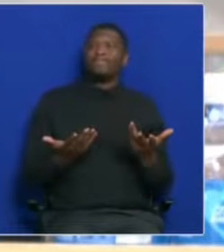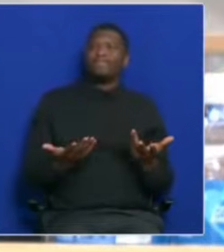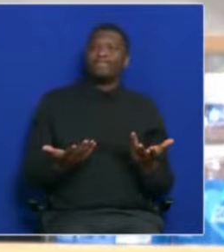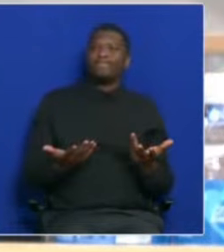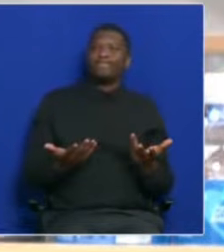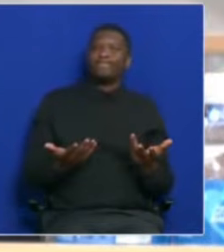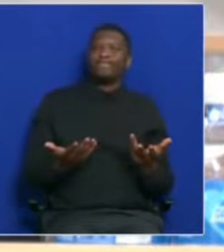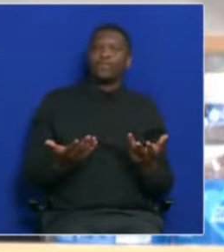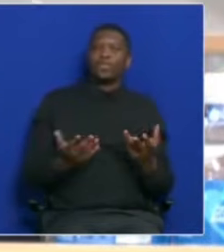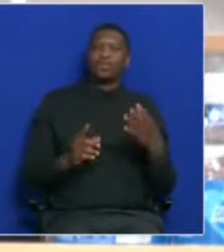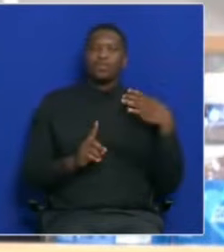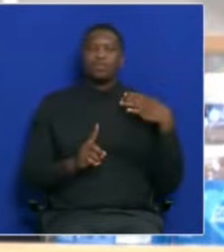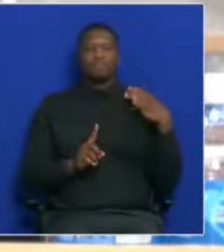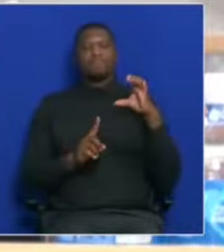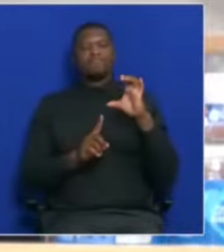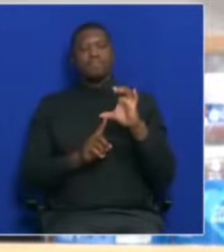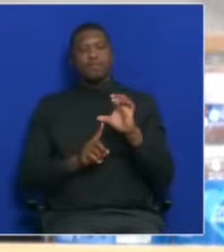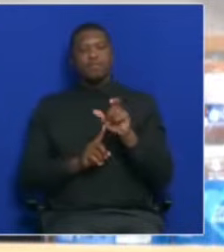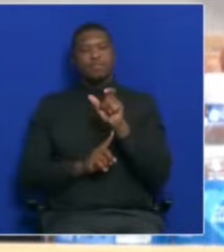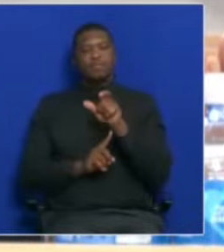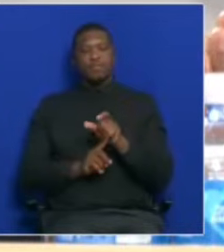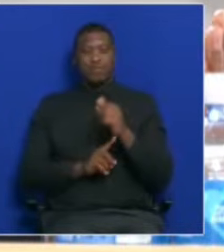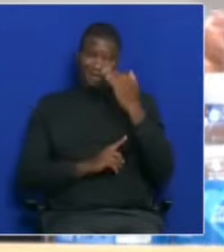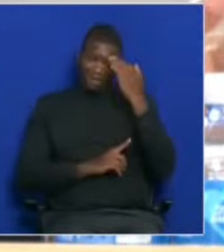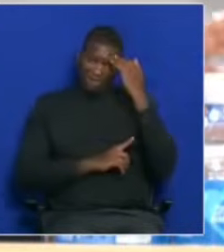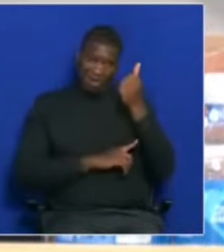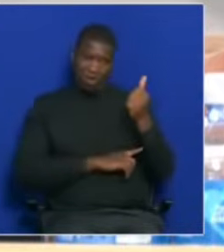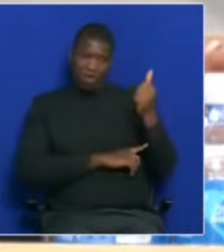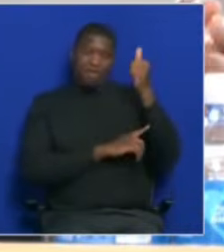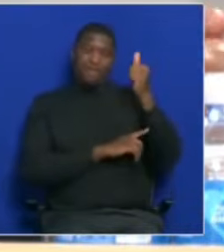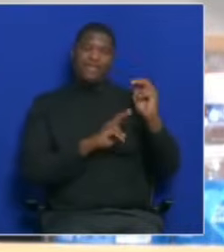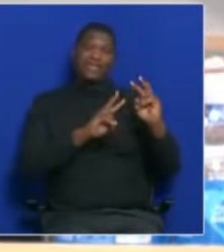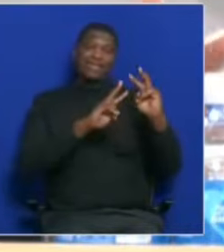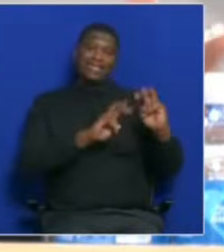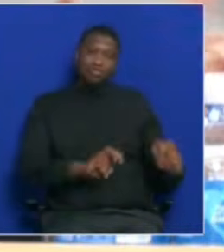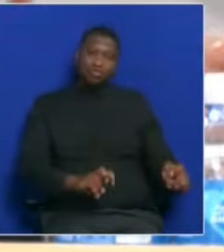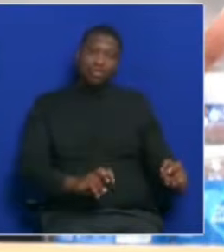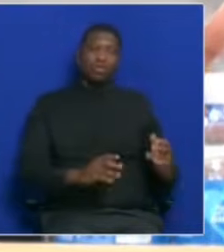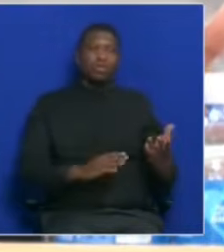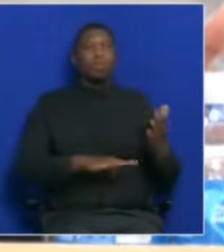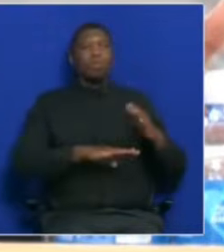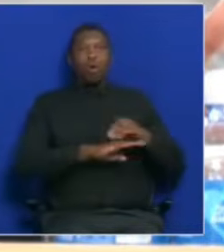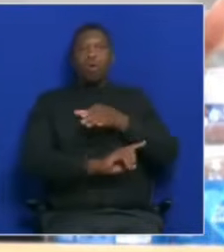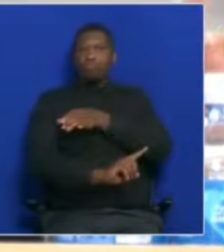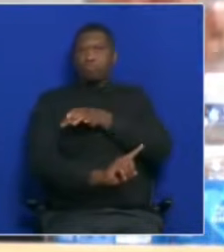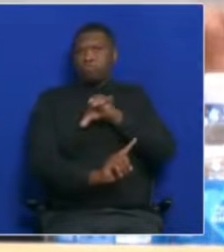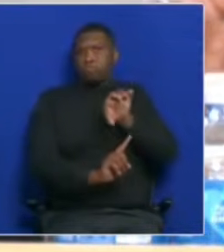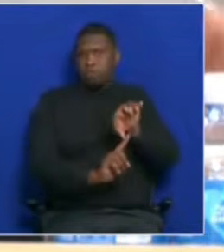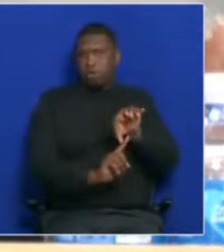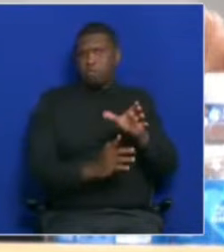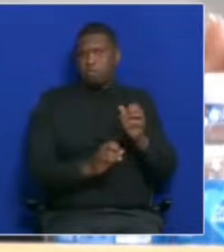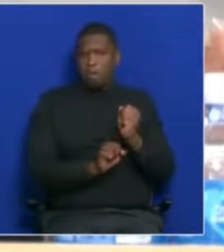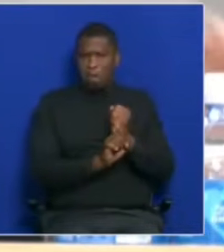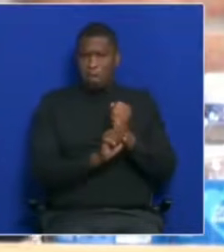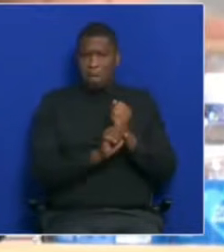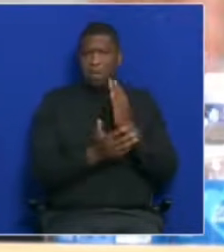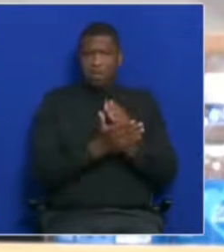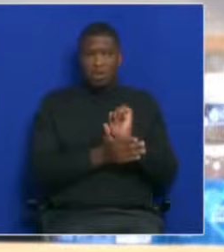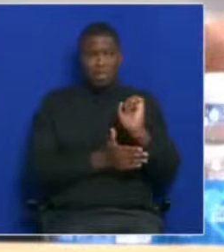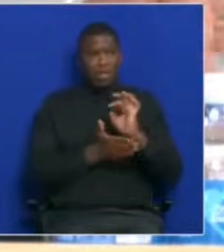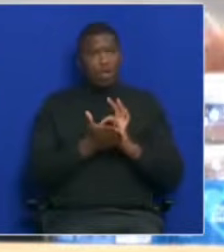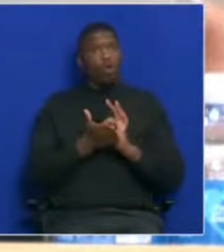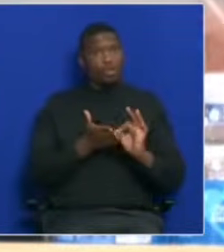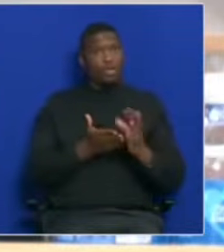head of investigations more power, or ensure that in their contract they get to